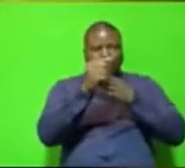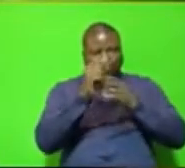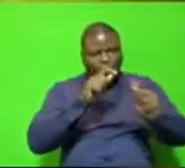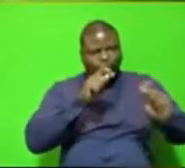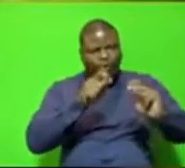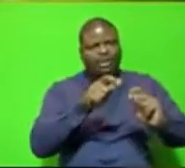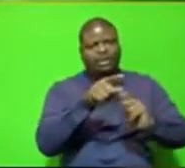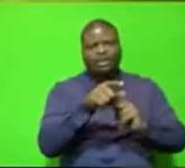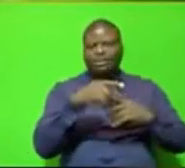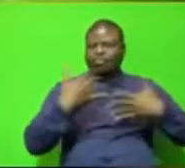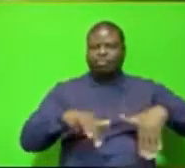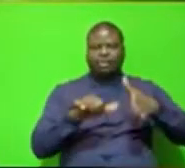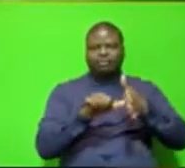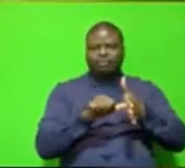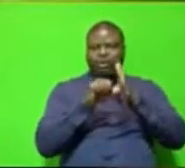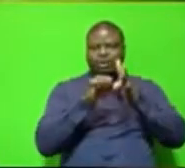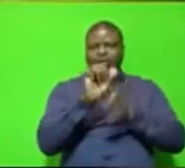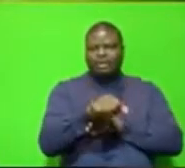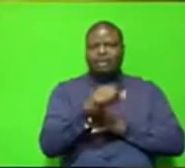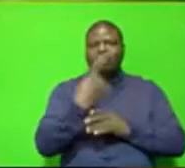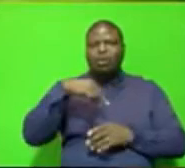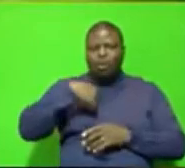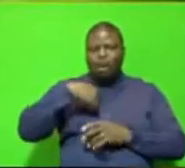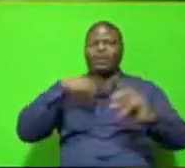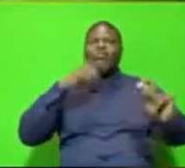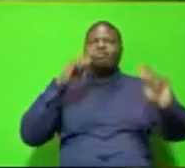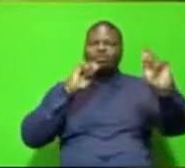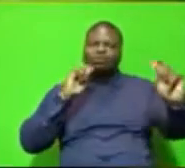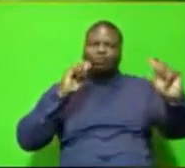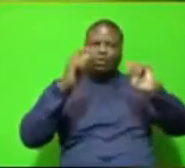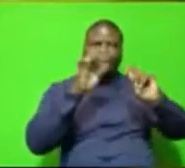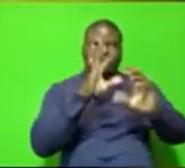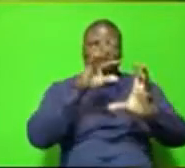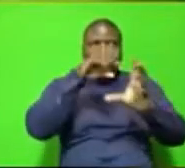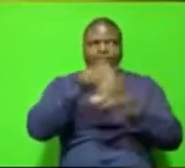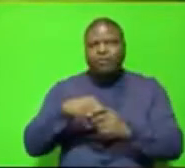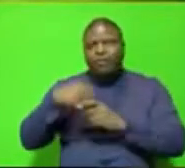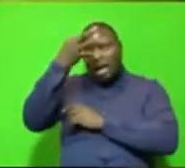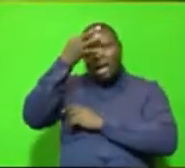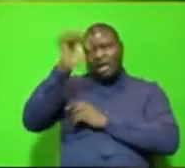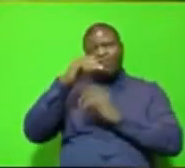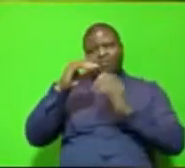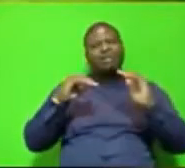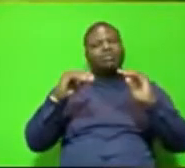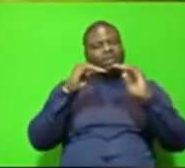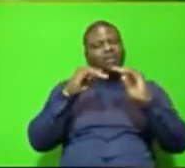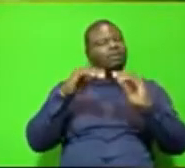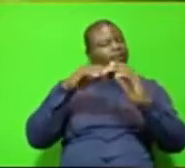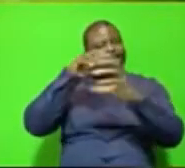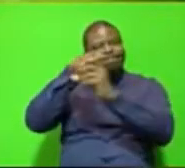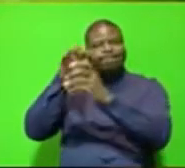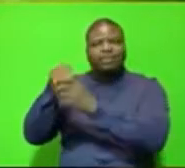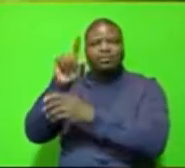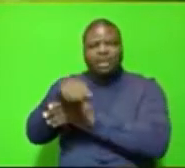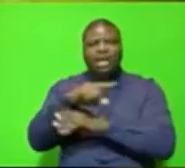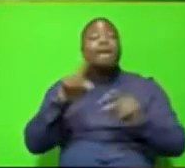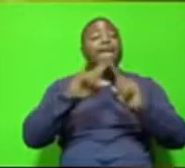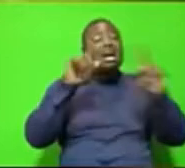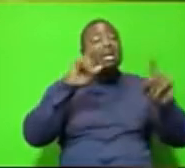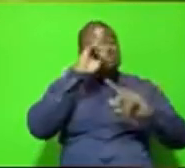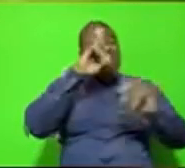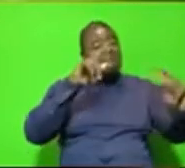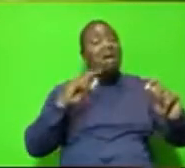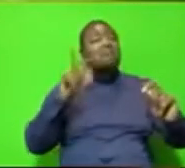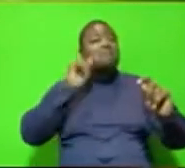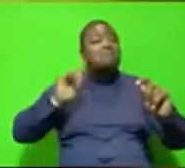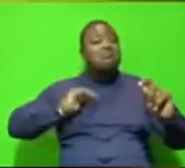that gender perspectives are integrated into all levels of governance. Let us remember that gender equality, it's not just a women's